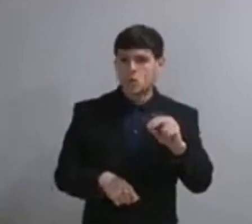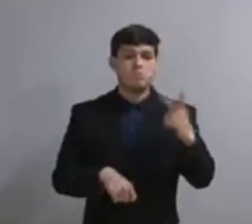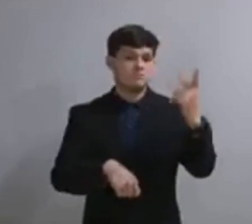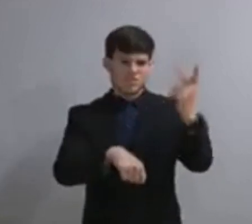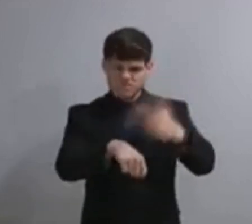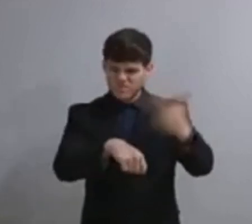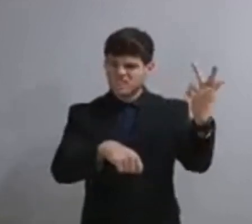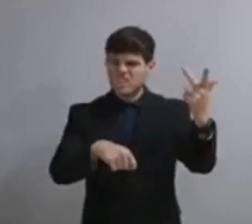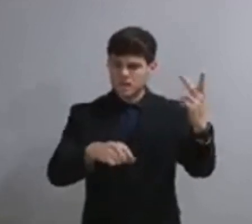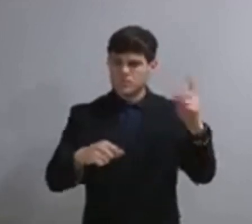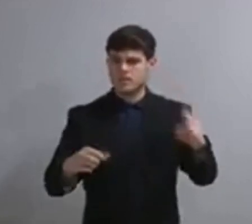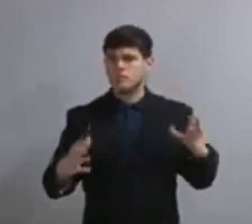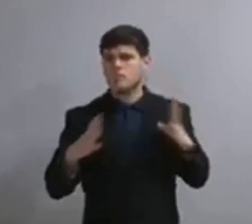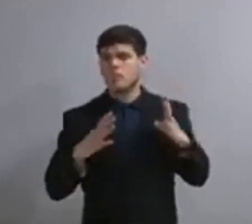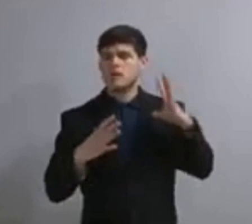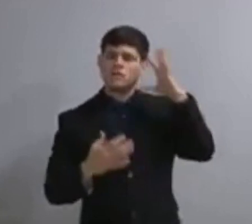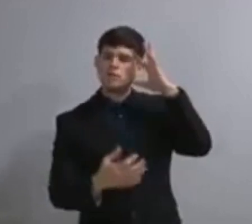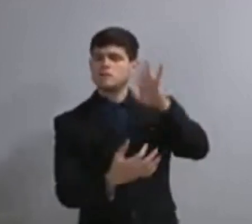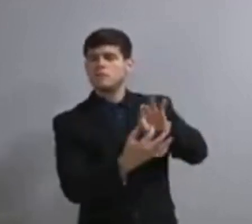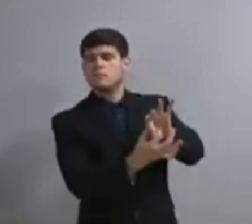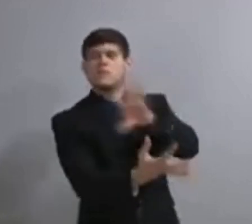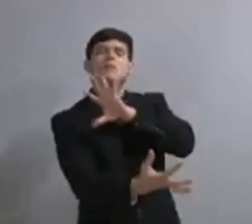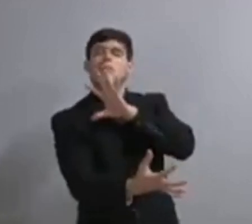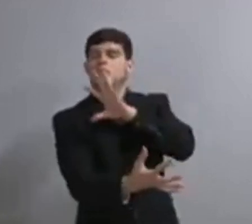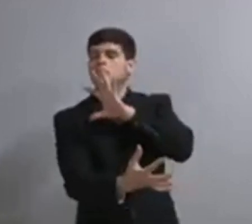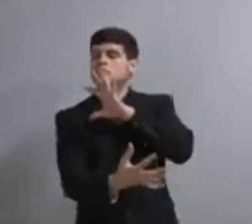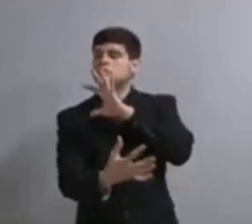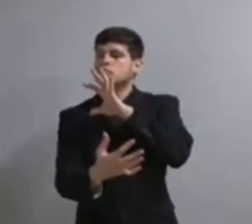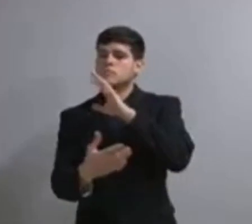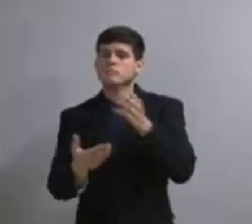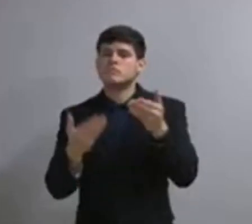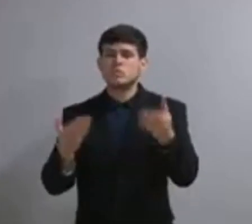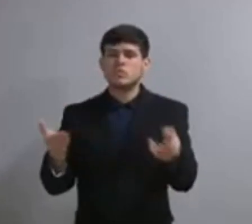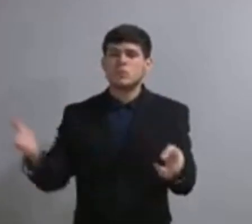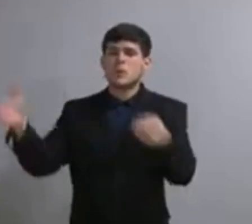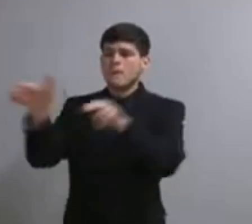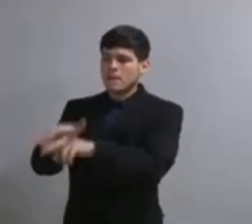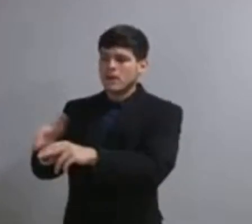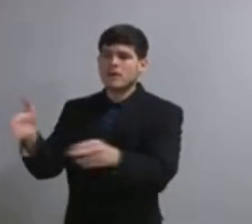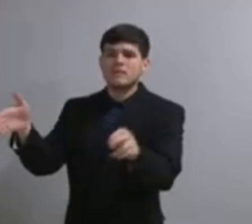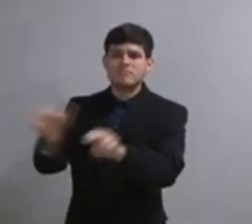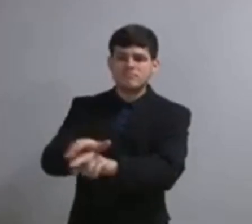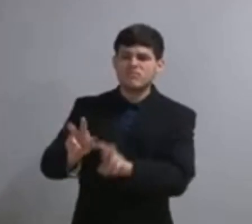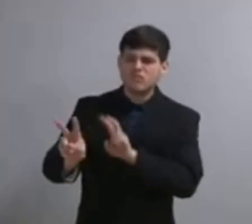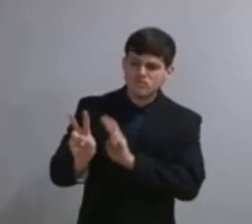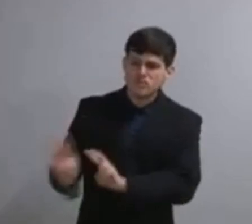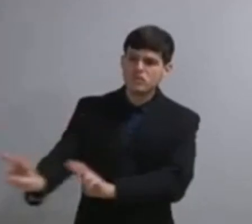3 times to go bury loved ones and return.